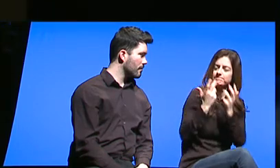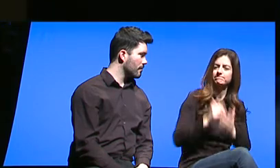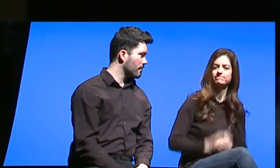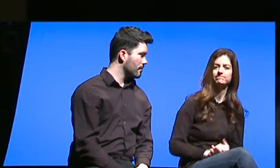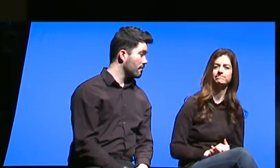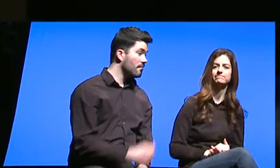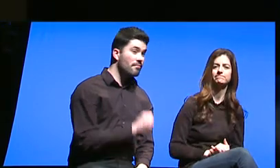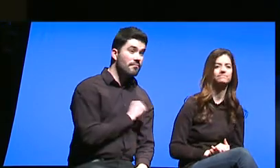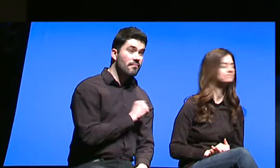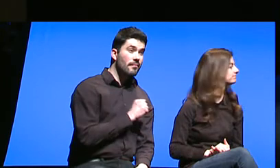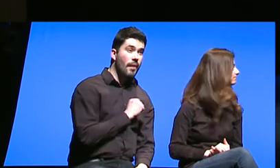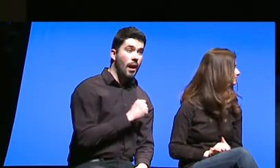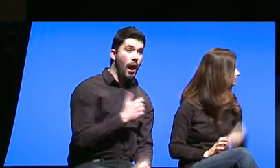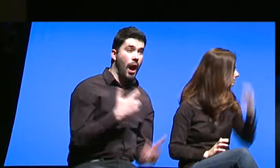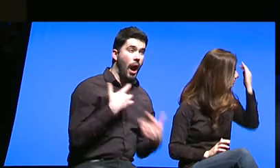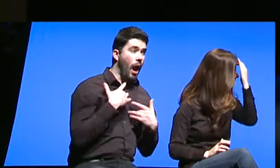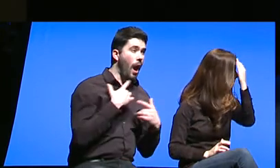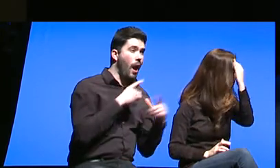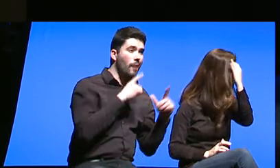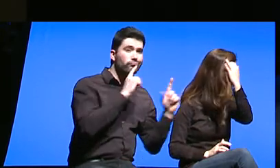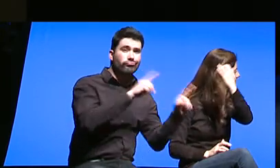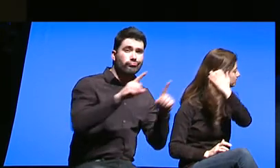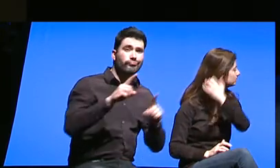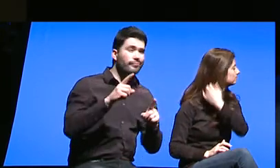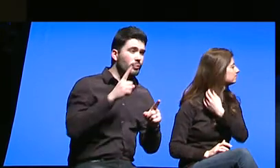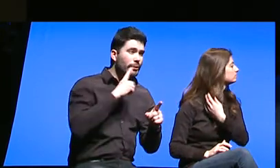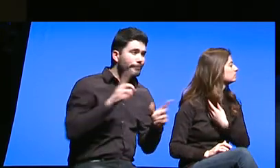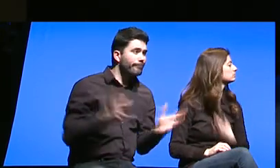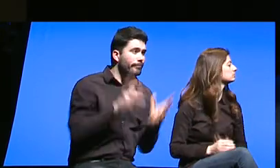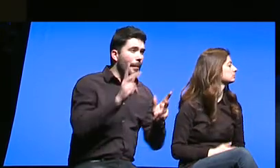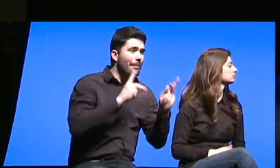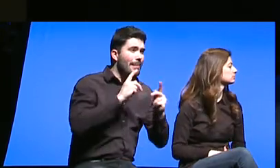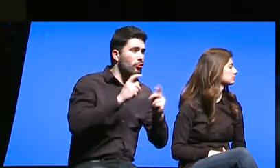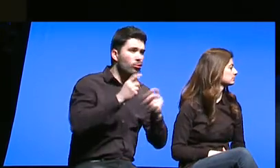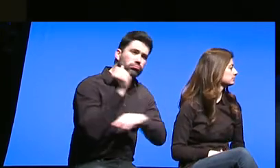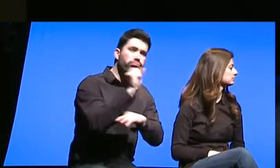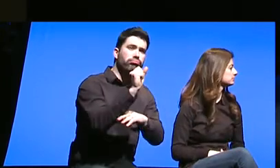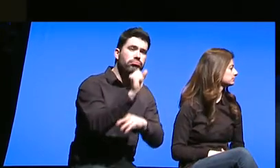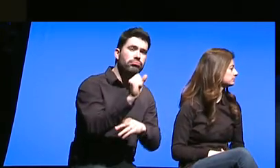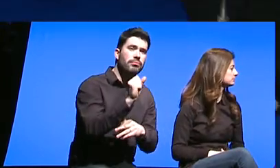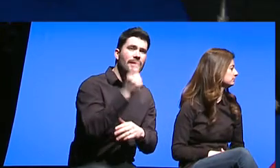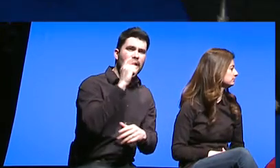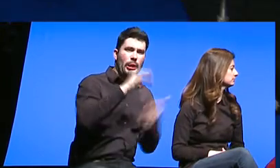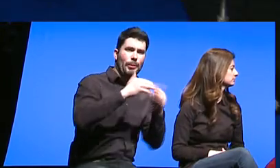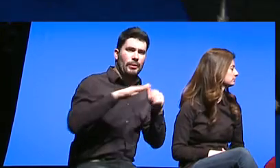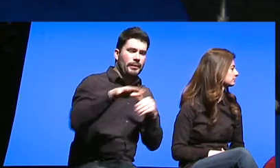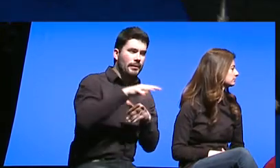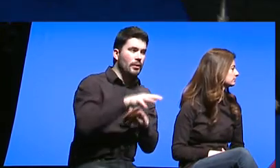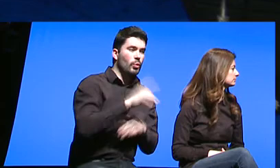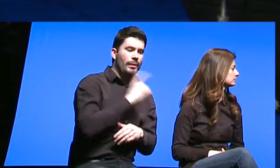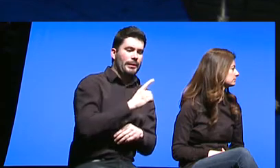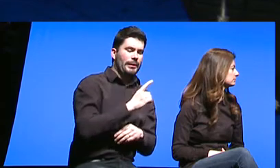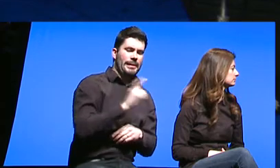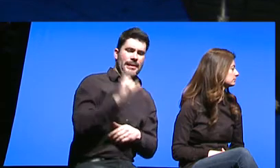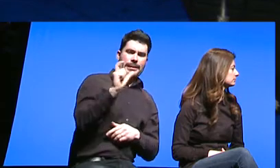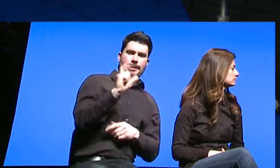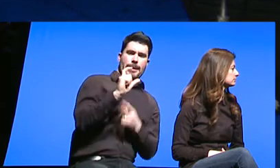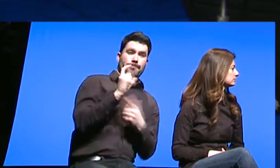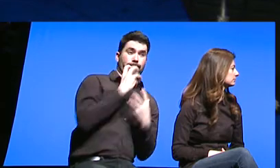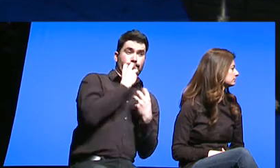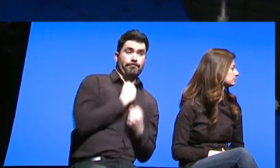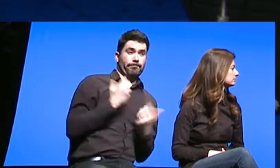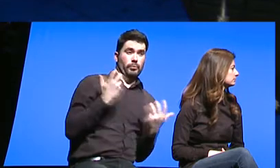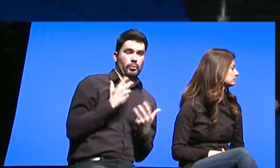a community organizer, and something I find that I value most within Islam is this idea of